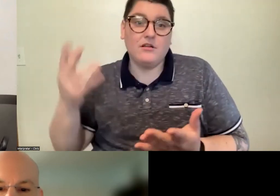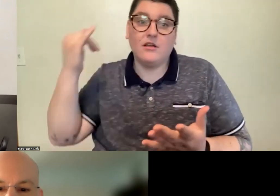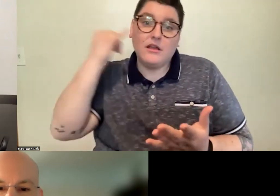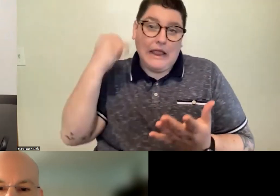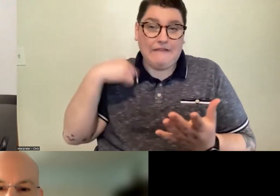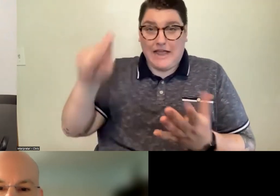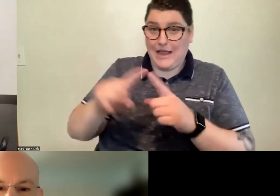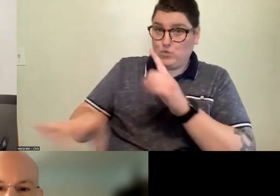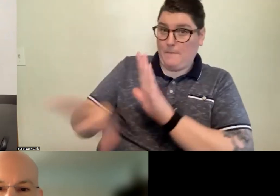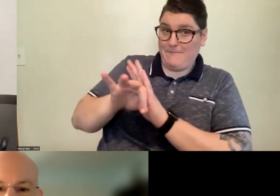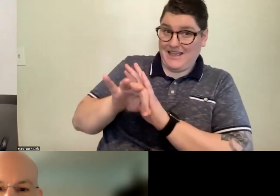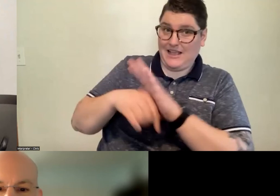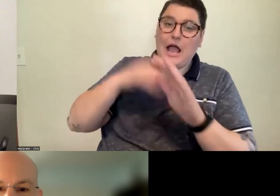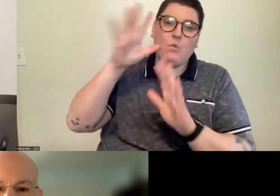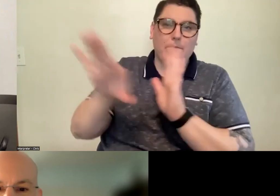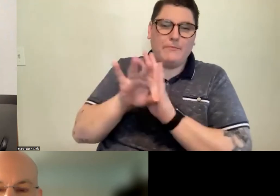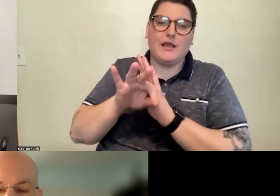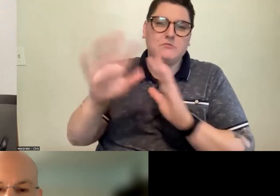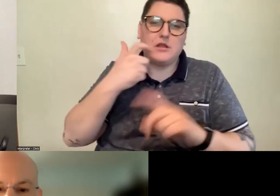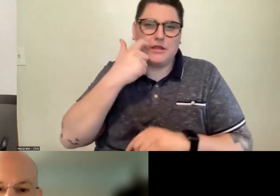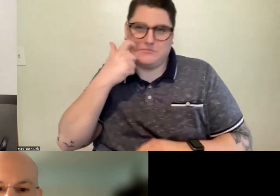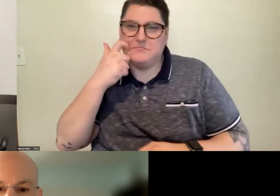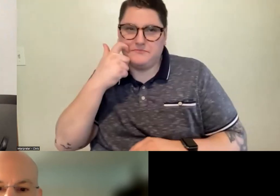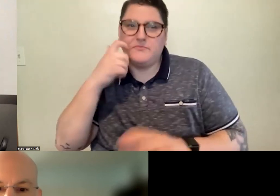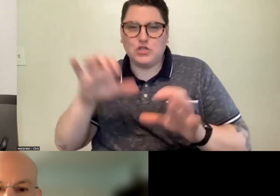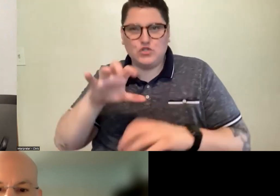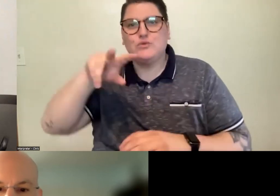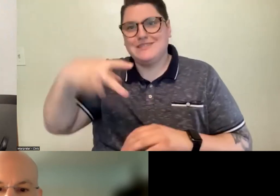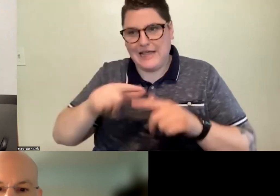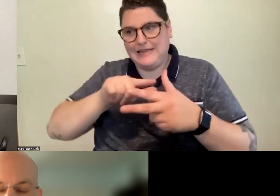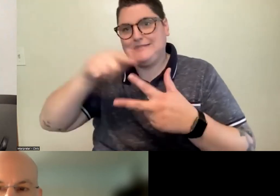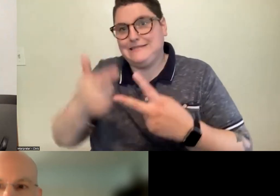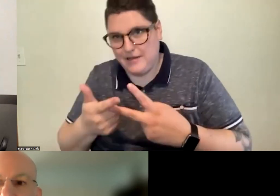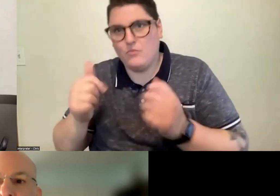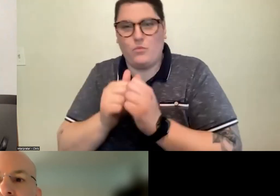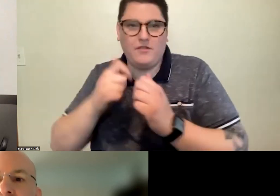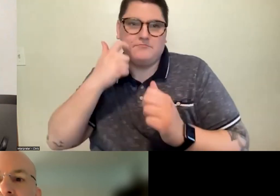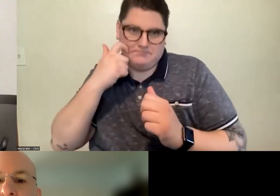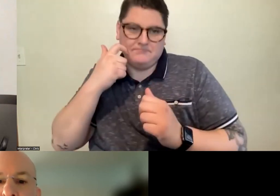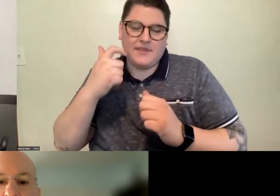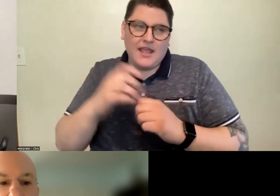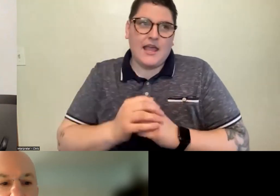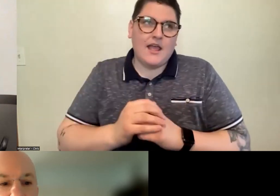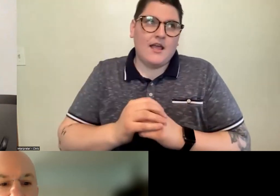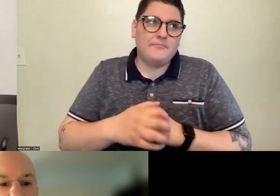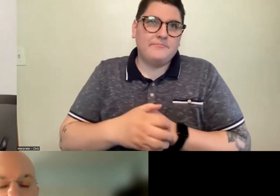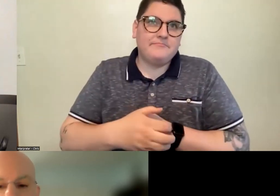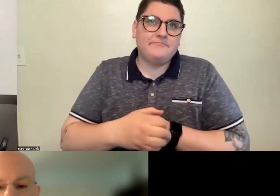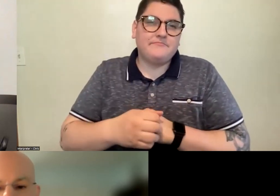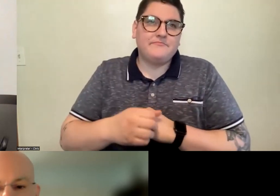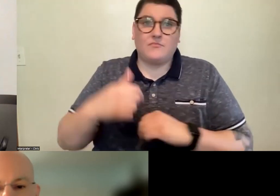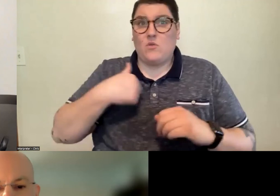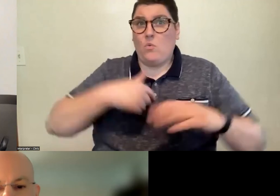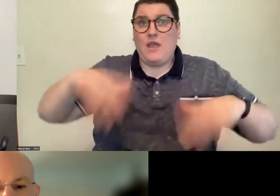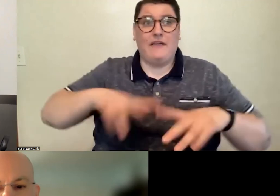a co-occurring condition, I would pick substance use disorders. And I have certainly thought of it. We have not done it